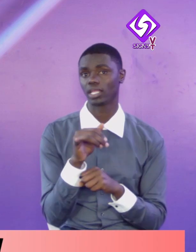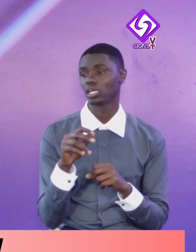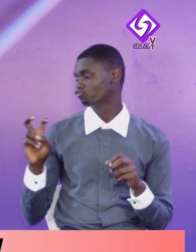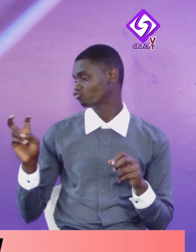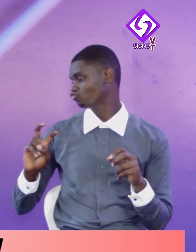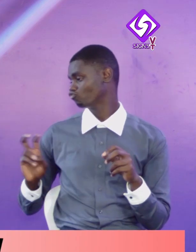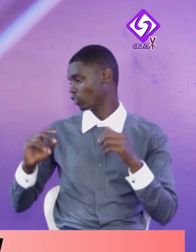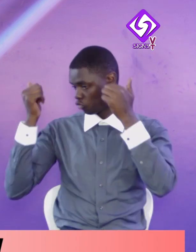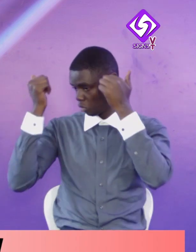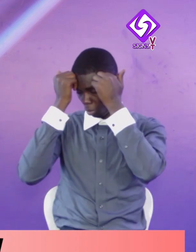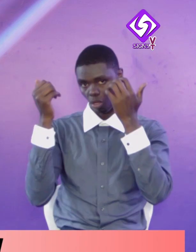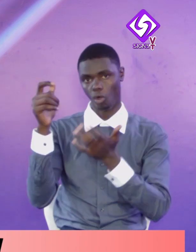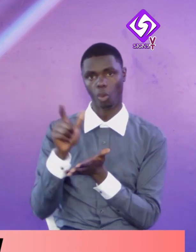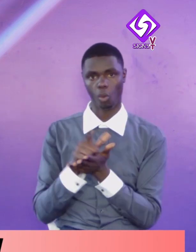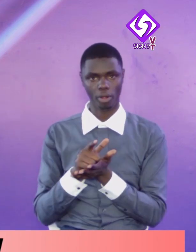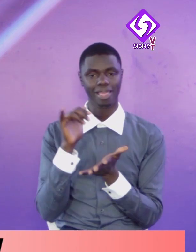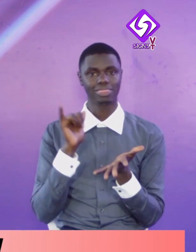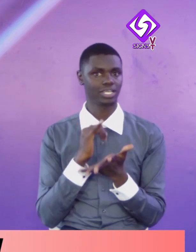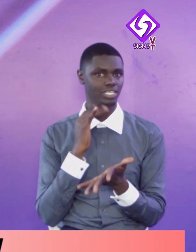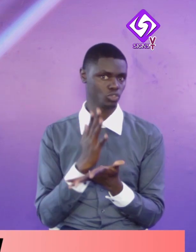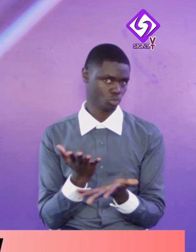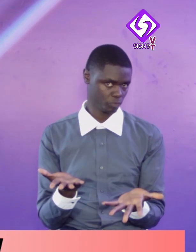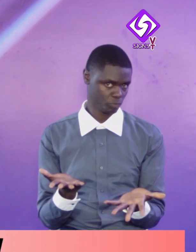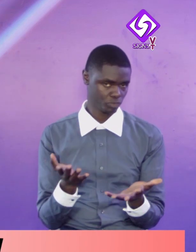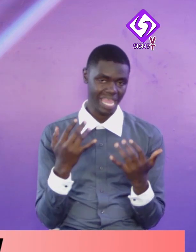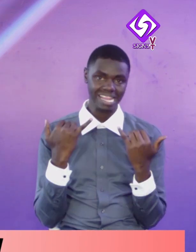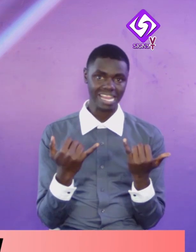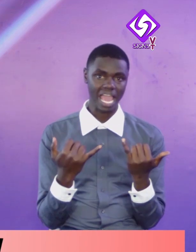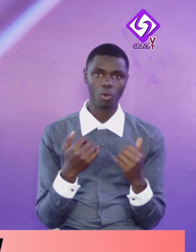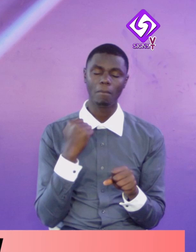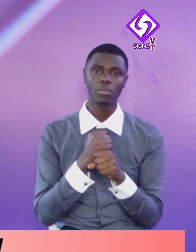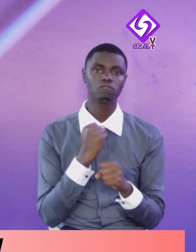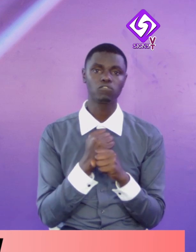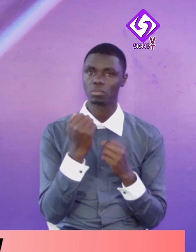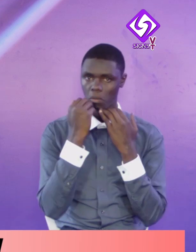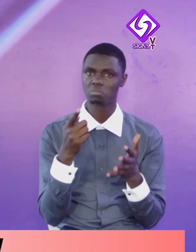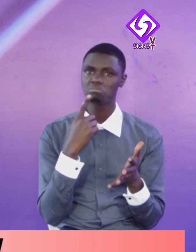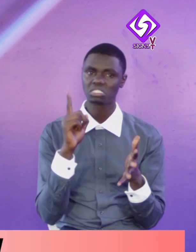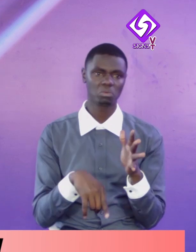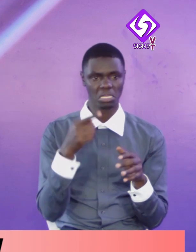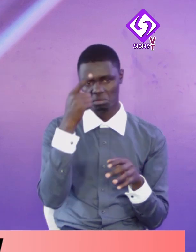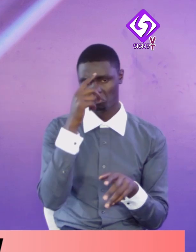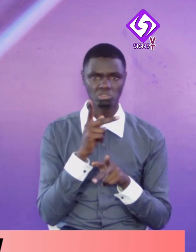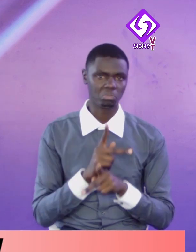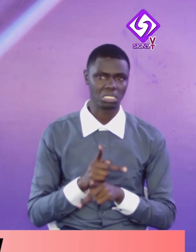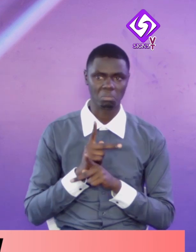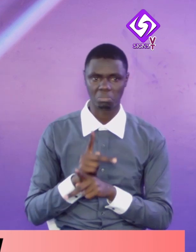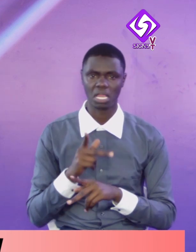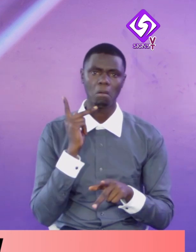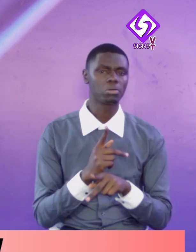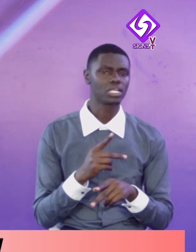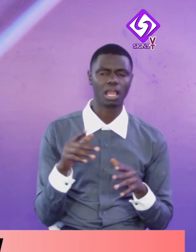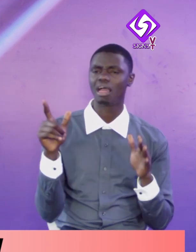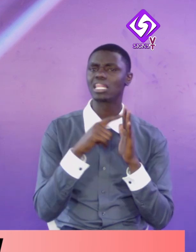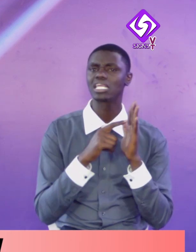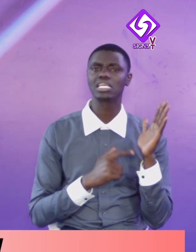have bought him on loan. That is the truth. Now that he is underperforming, you are saying it is because of pressure. Yeah, it's pressure. The leagues